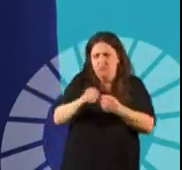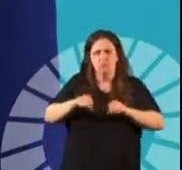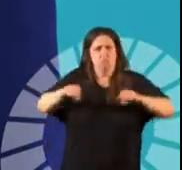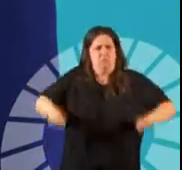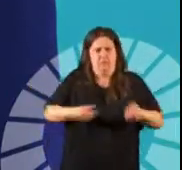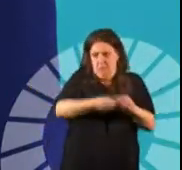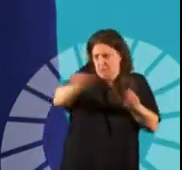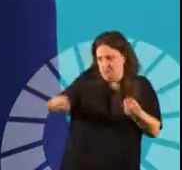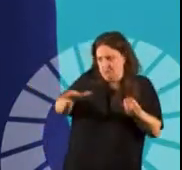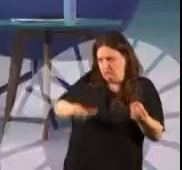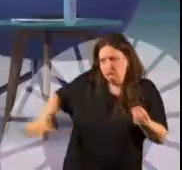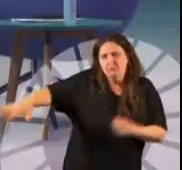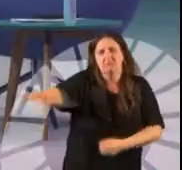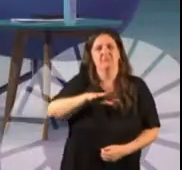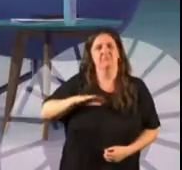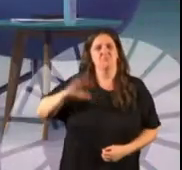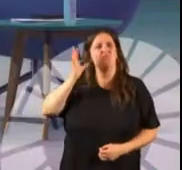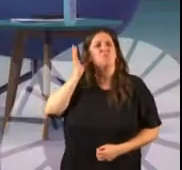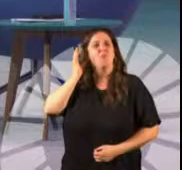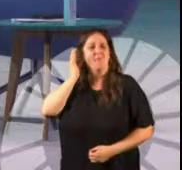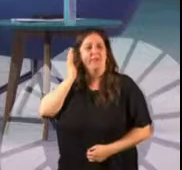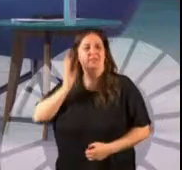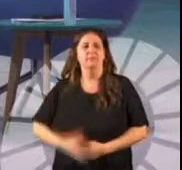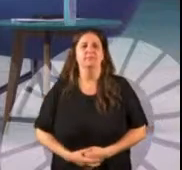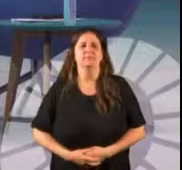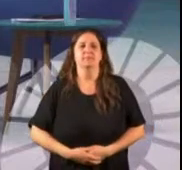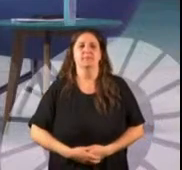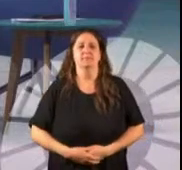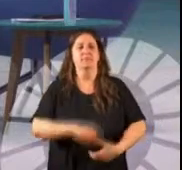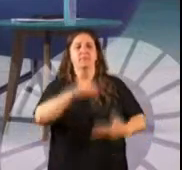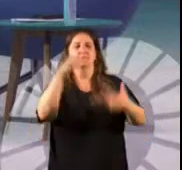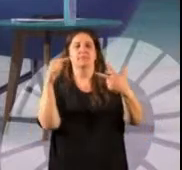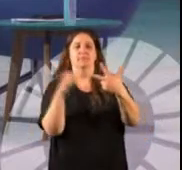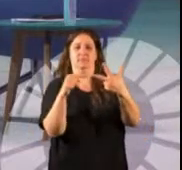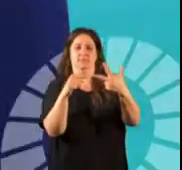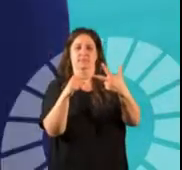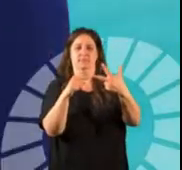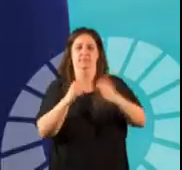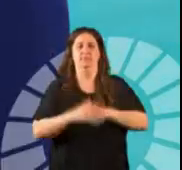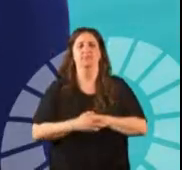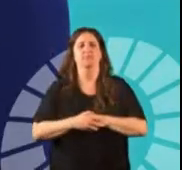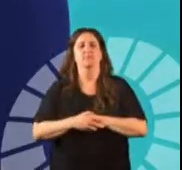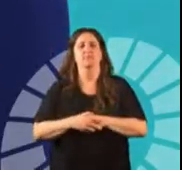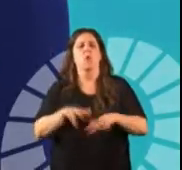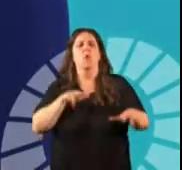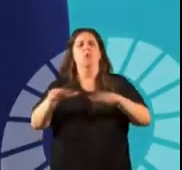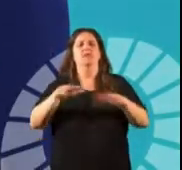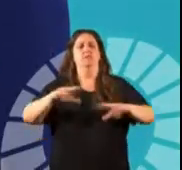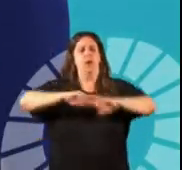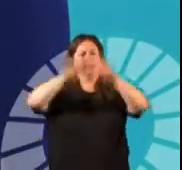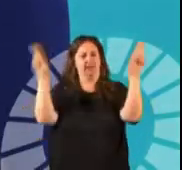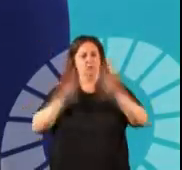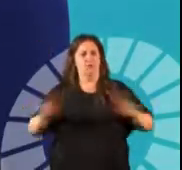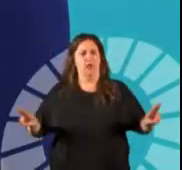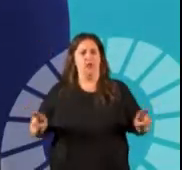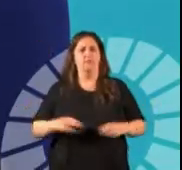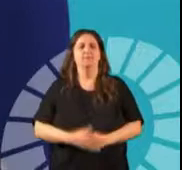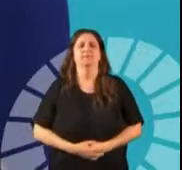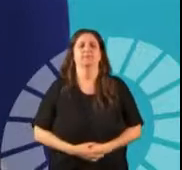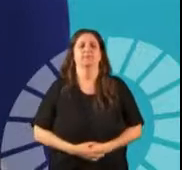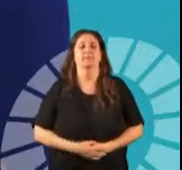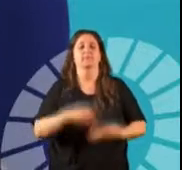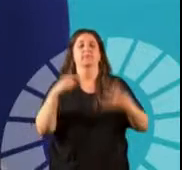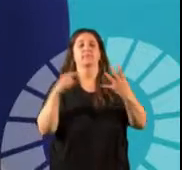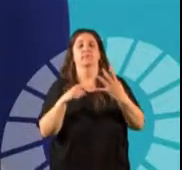companies, parity within international organizations, and in particular, parity at the level, and particularly at the level where decisions